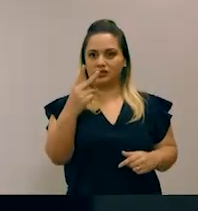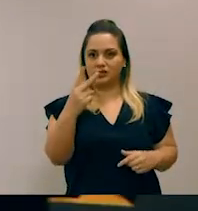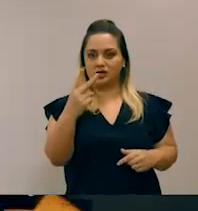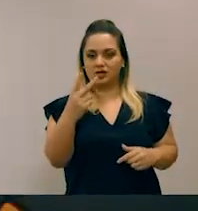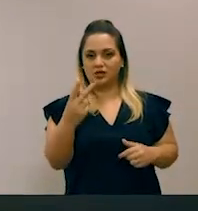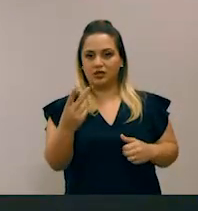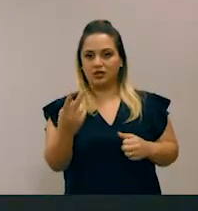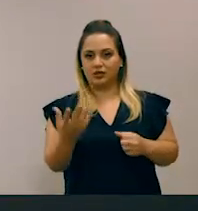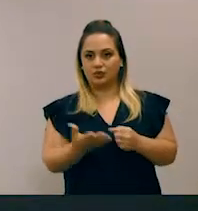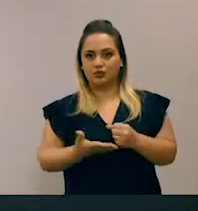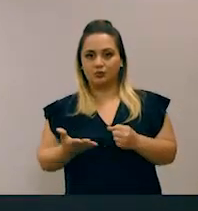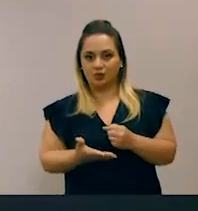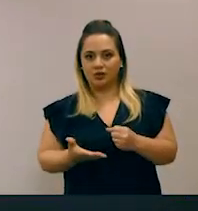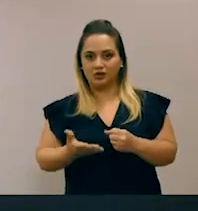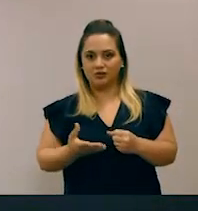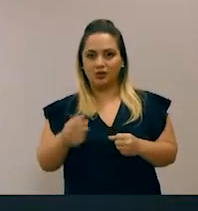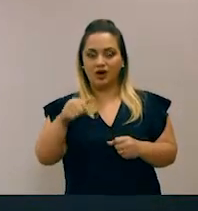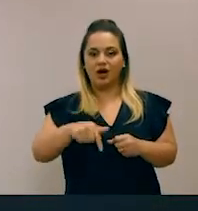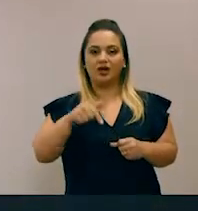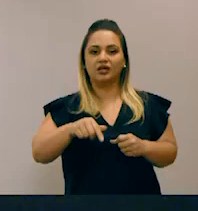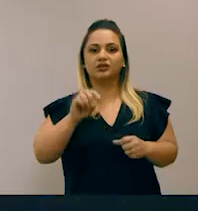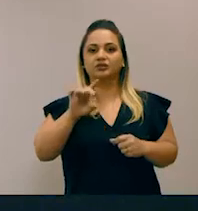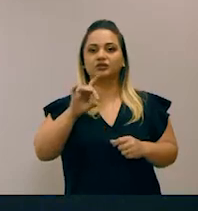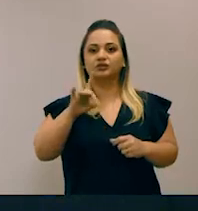two, laboratory two,